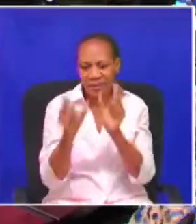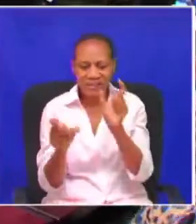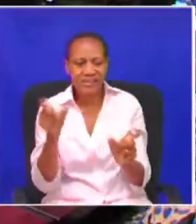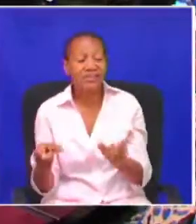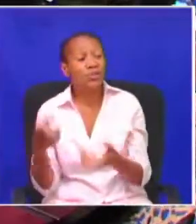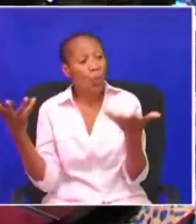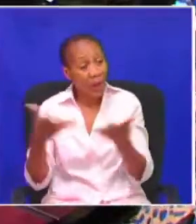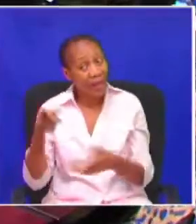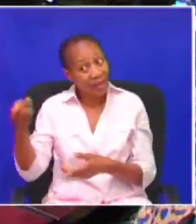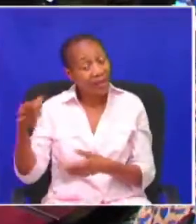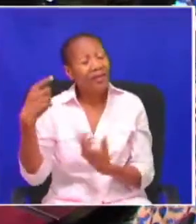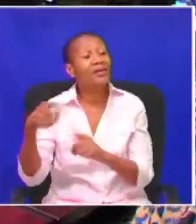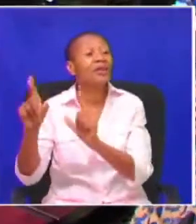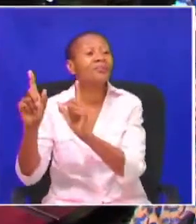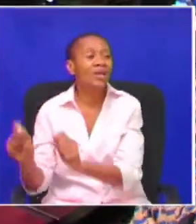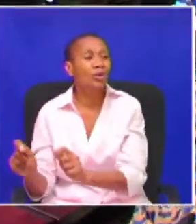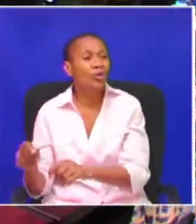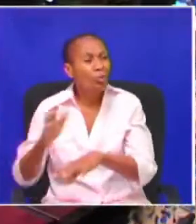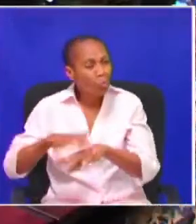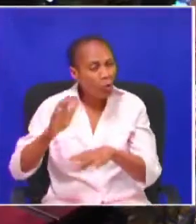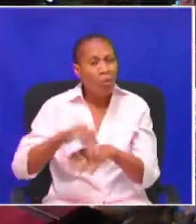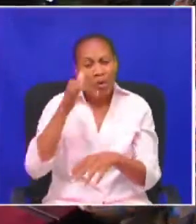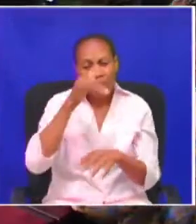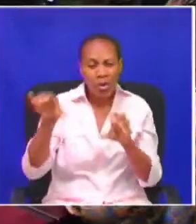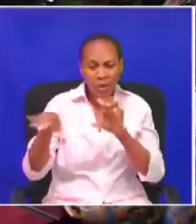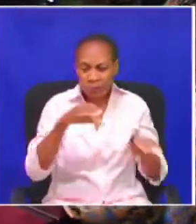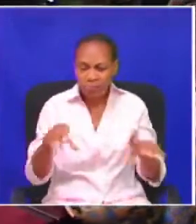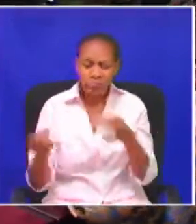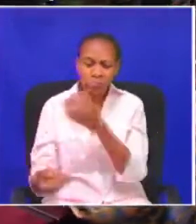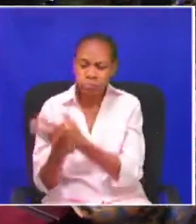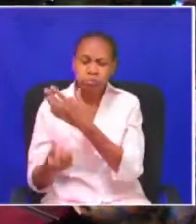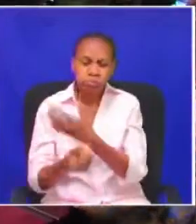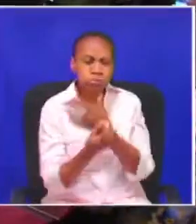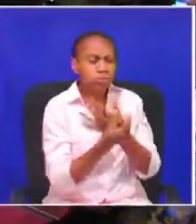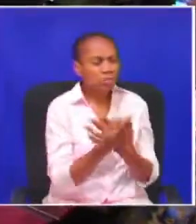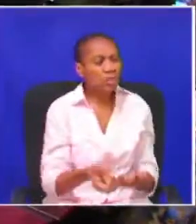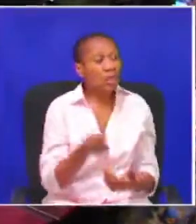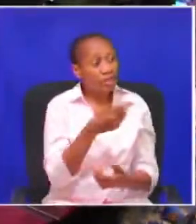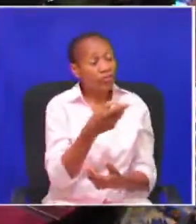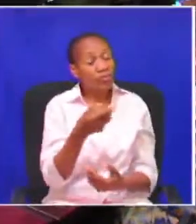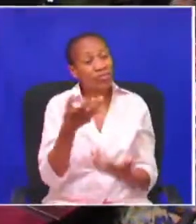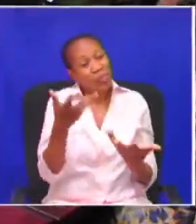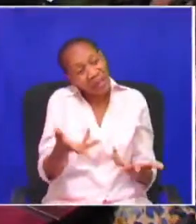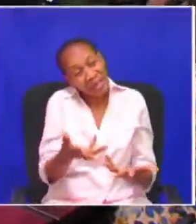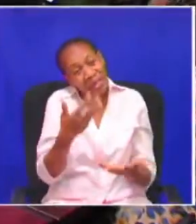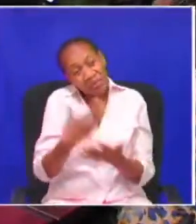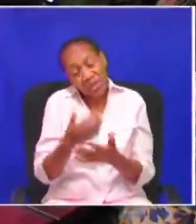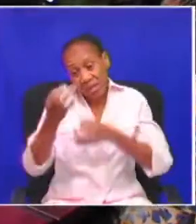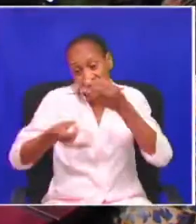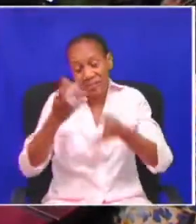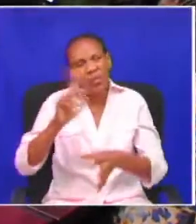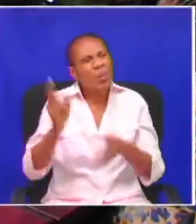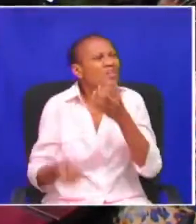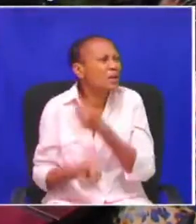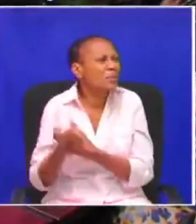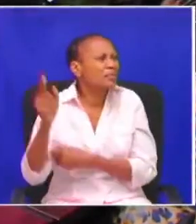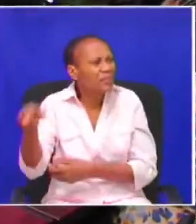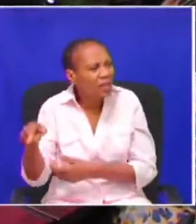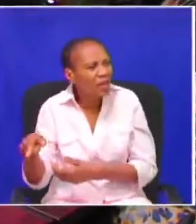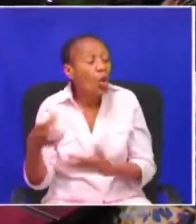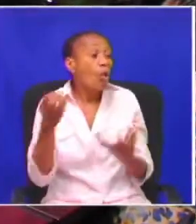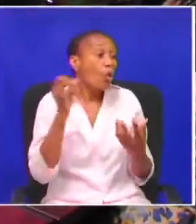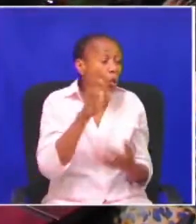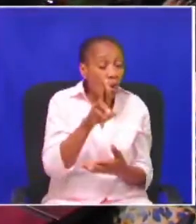in Cape Town from the marauding gangs. If not, what is the position in this regard? If so, what immediate